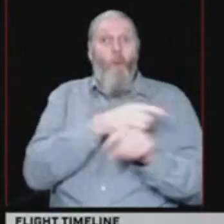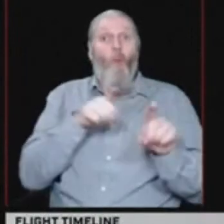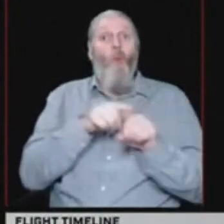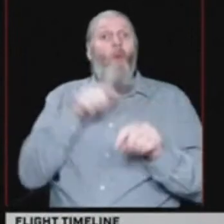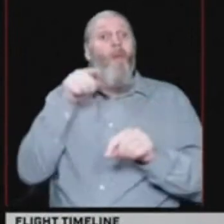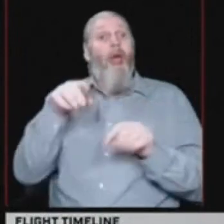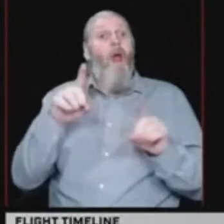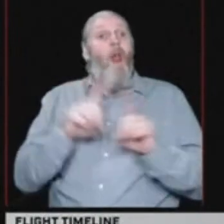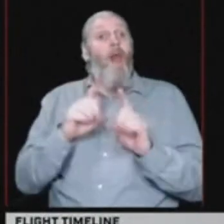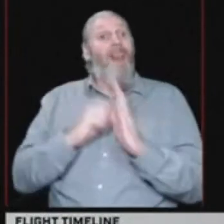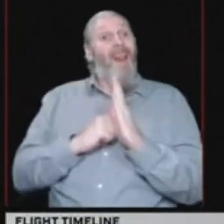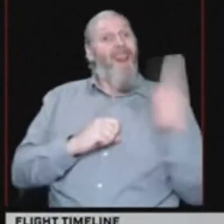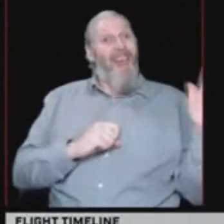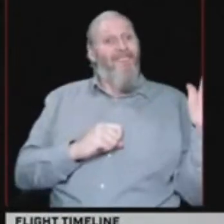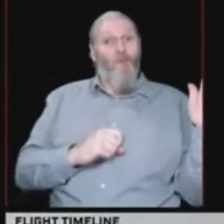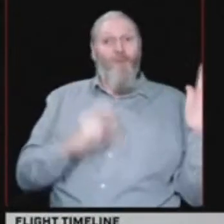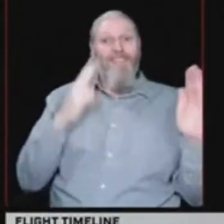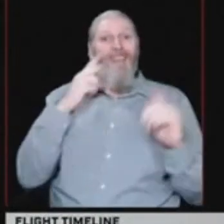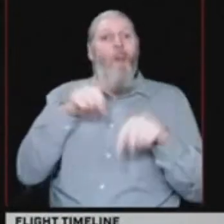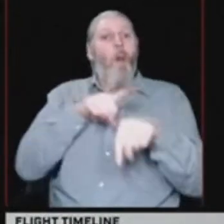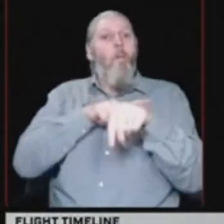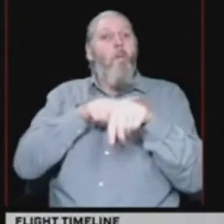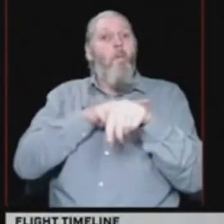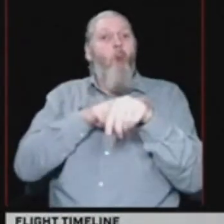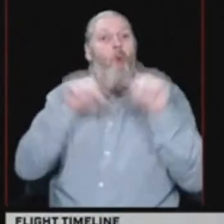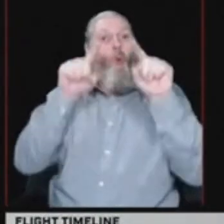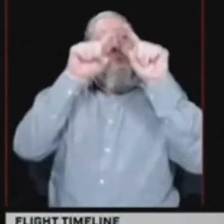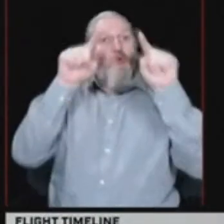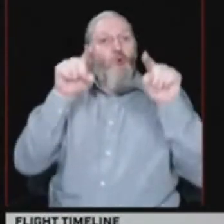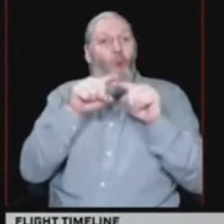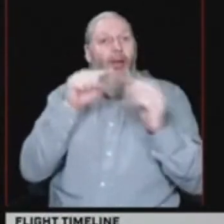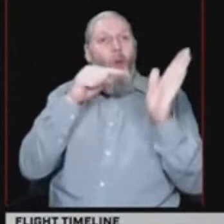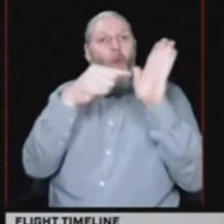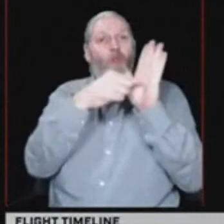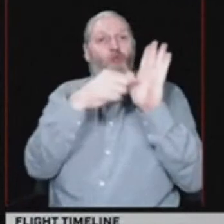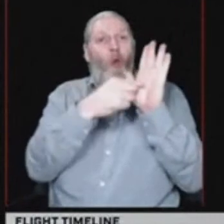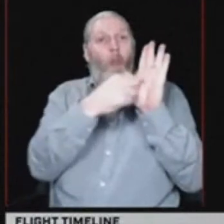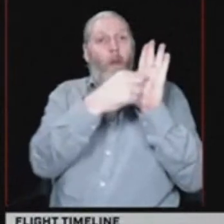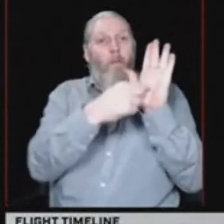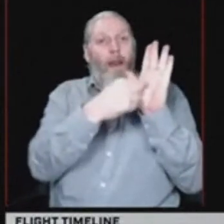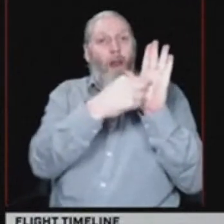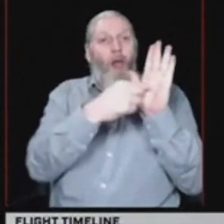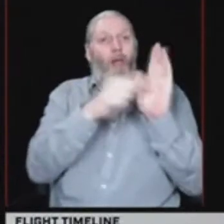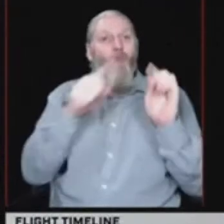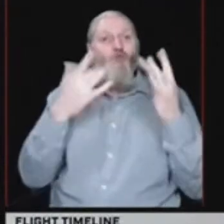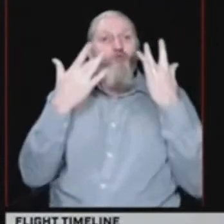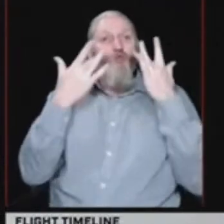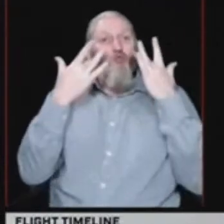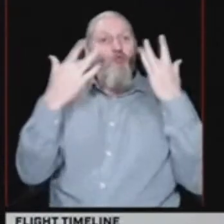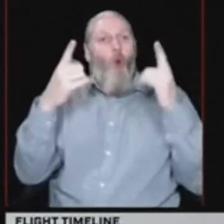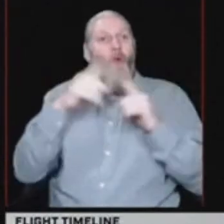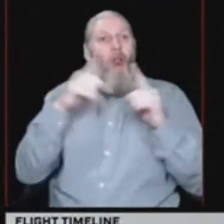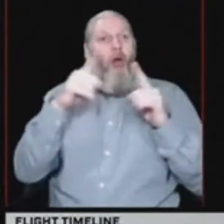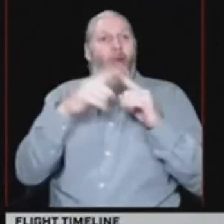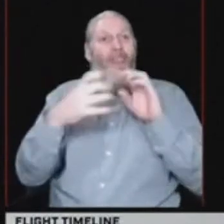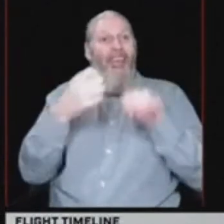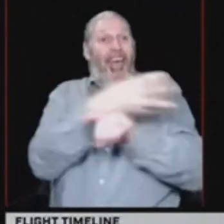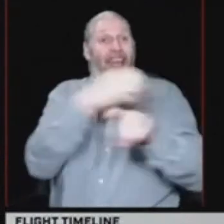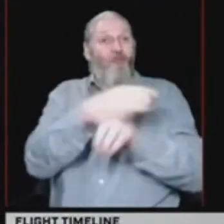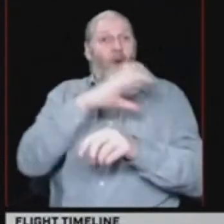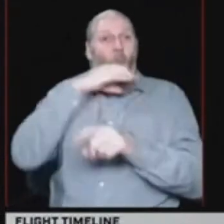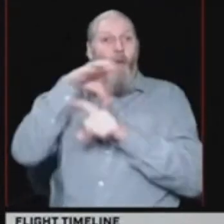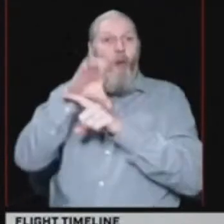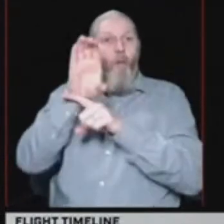side. The blue square with the dot in the middle shows you the position of the engine as it is steering stage